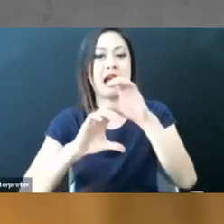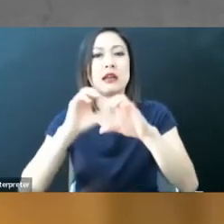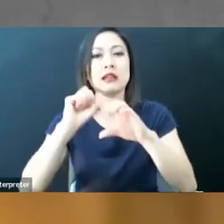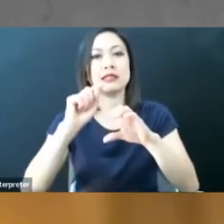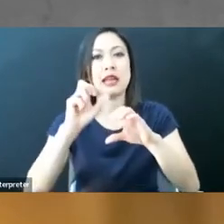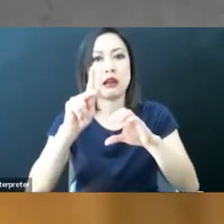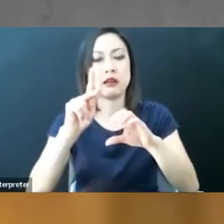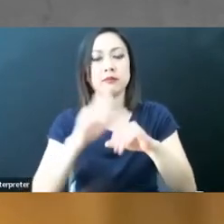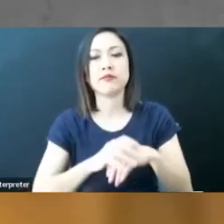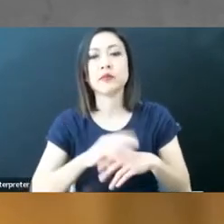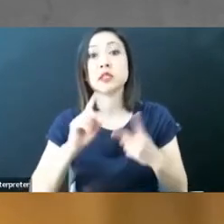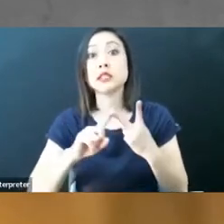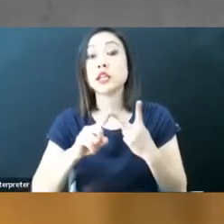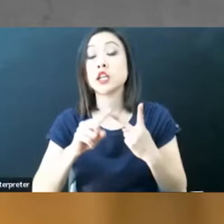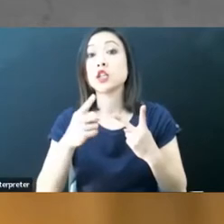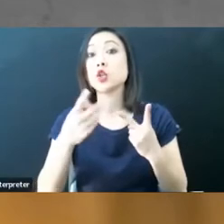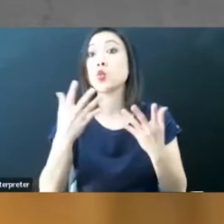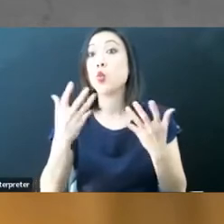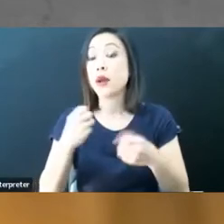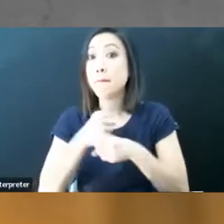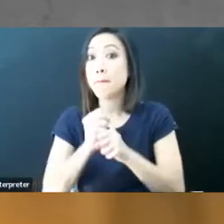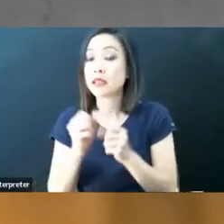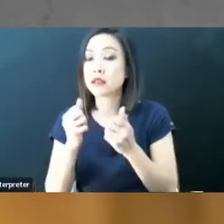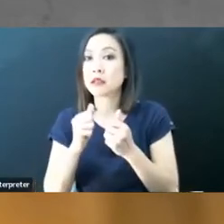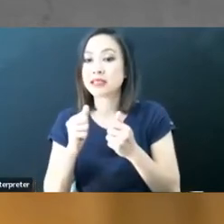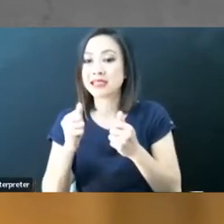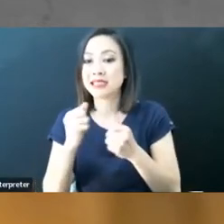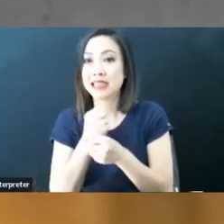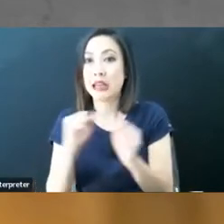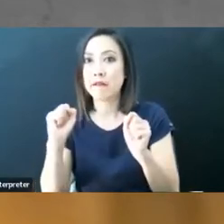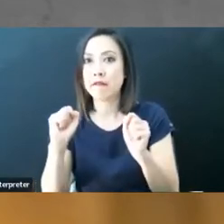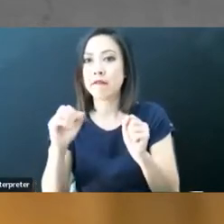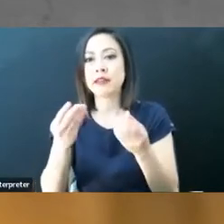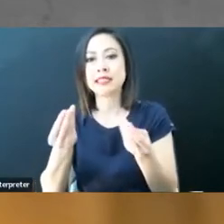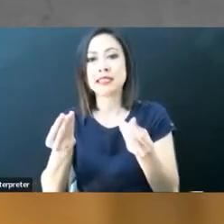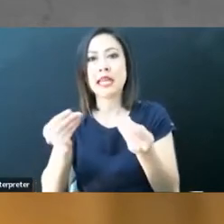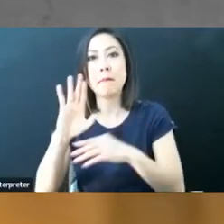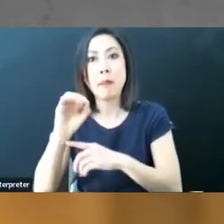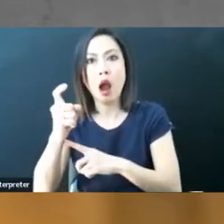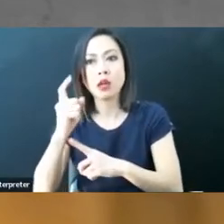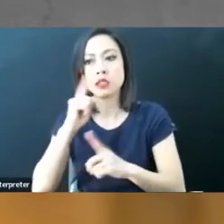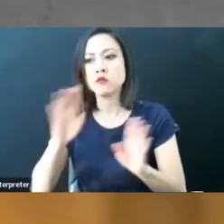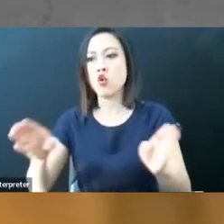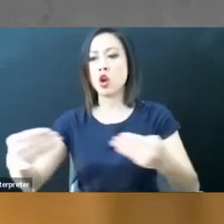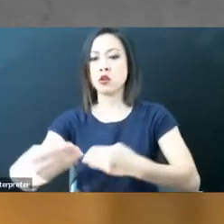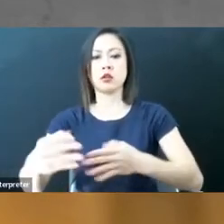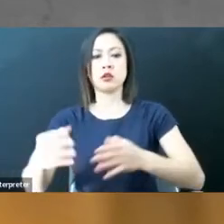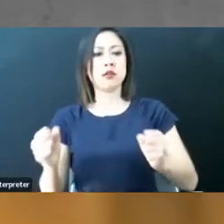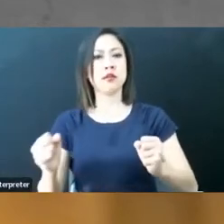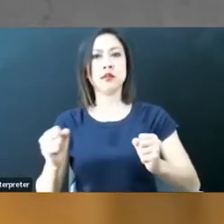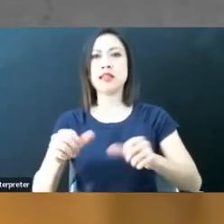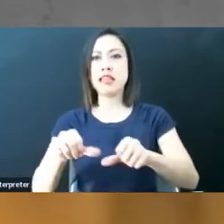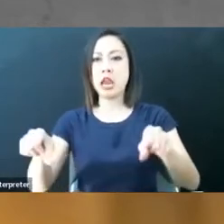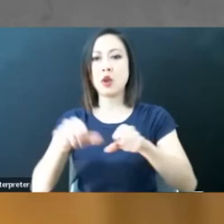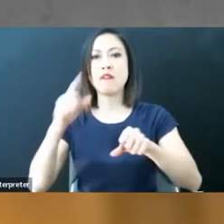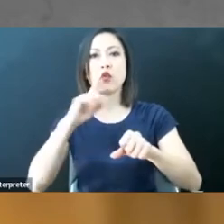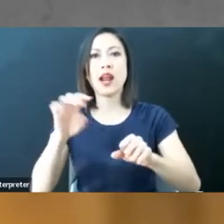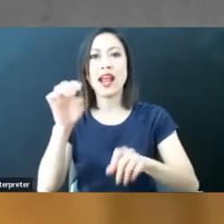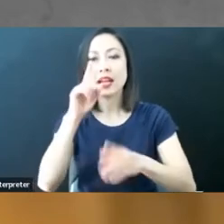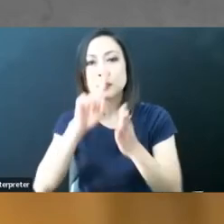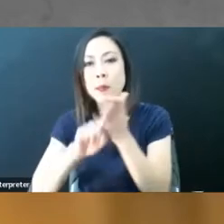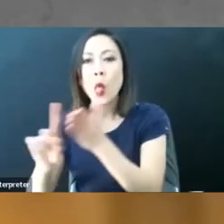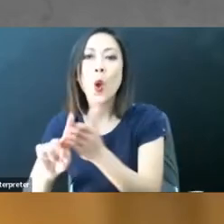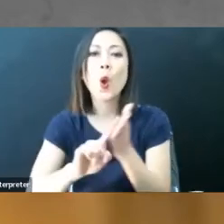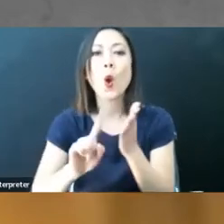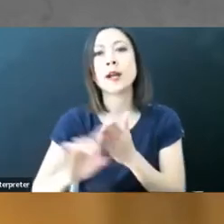do want to make it safe to have sort of a sandbox, an area where you can explore. At Google, they started years